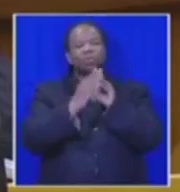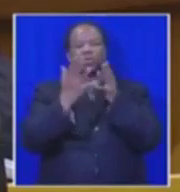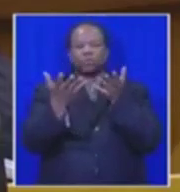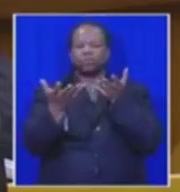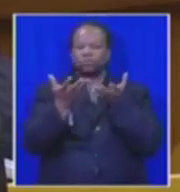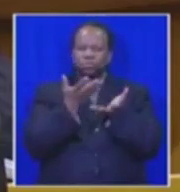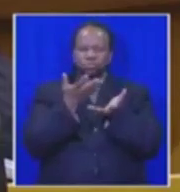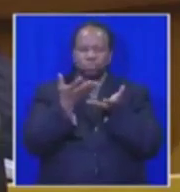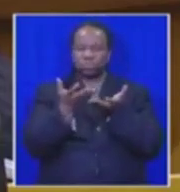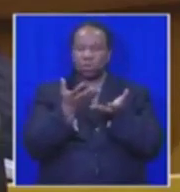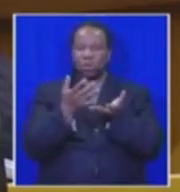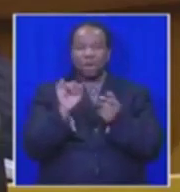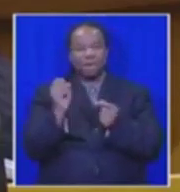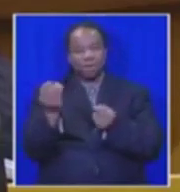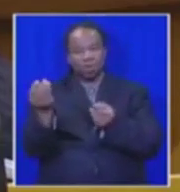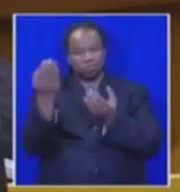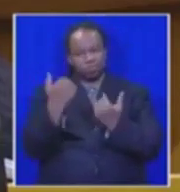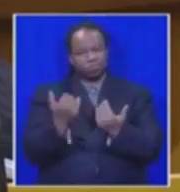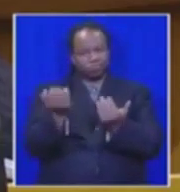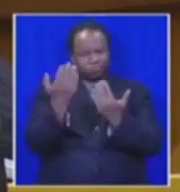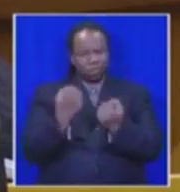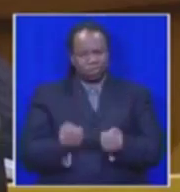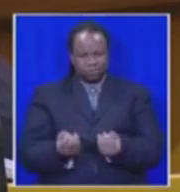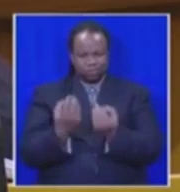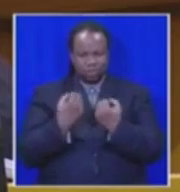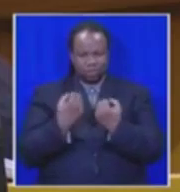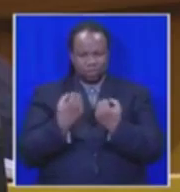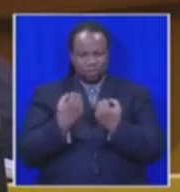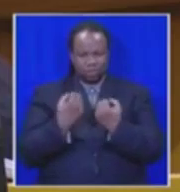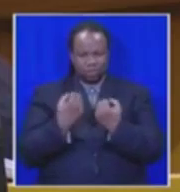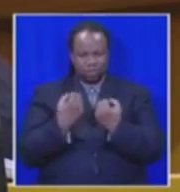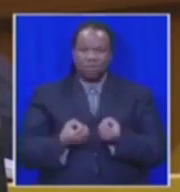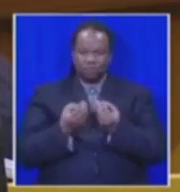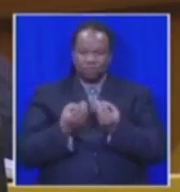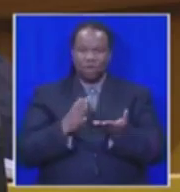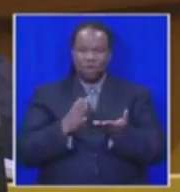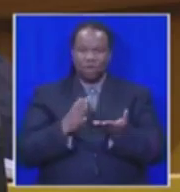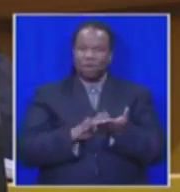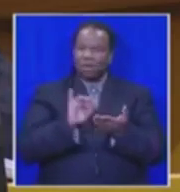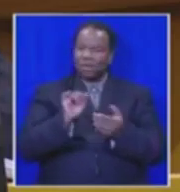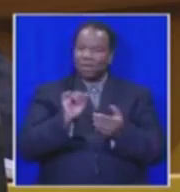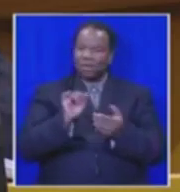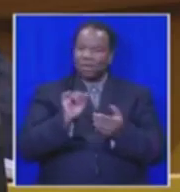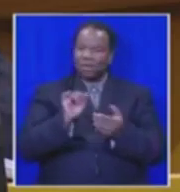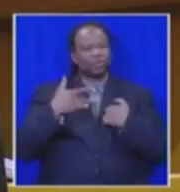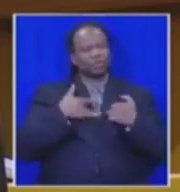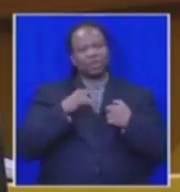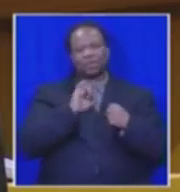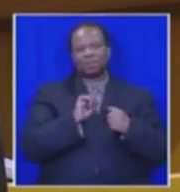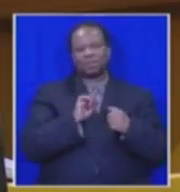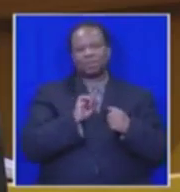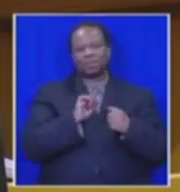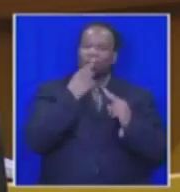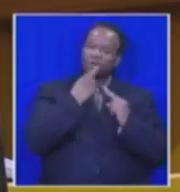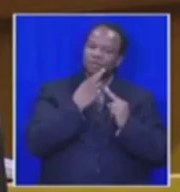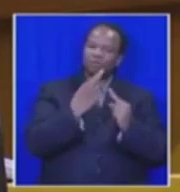to listen to concerns and respond. The president and